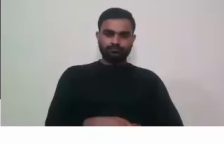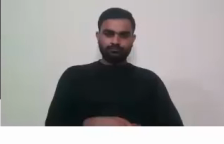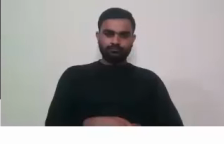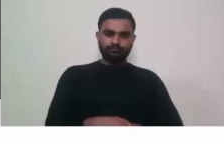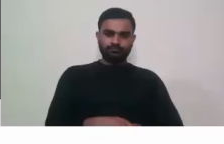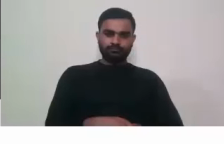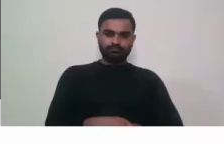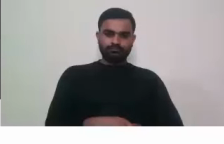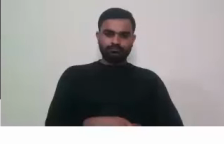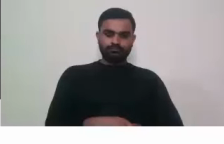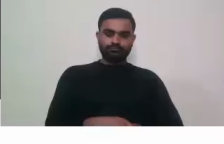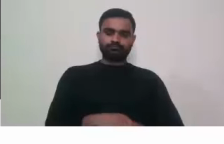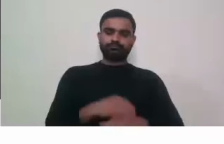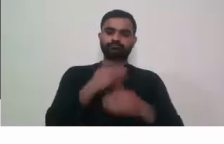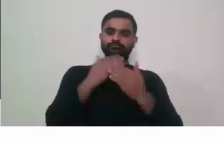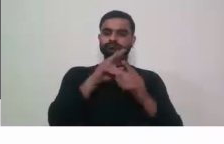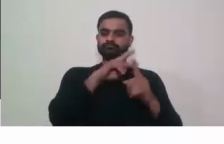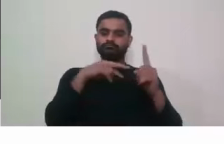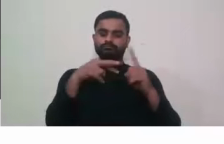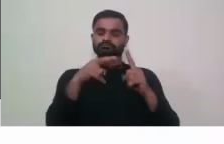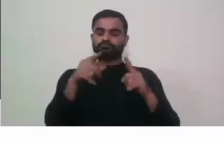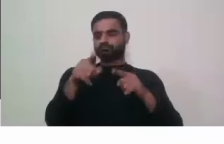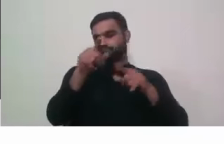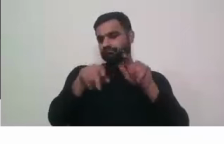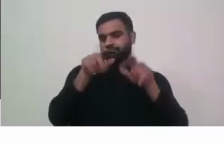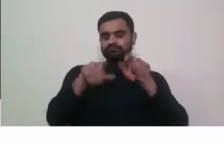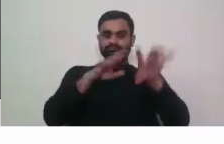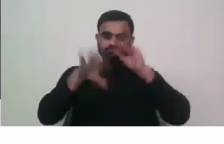for the perspective, Sucharita ma'am.